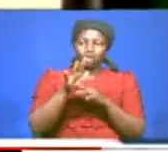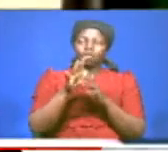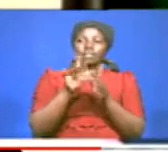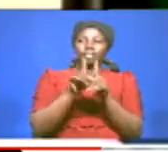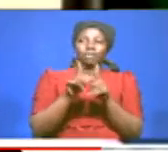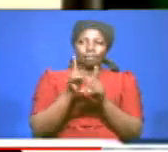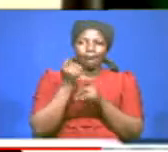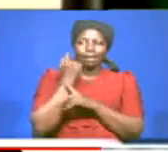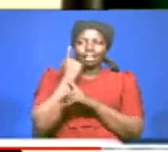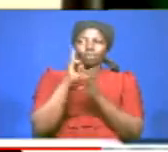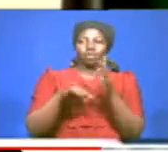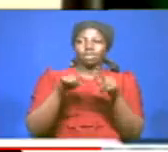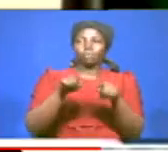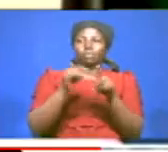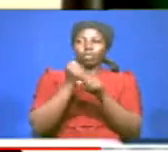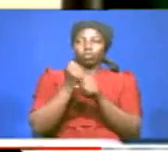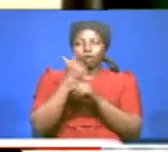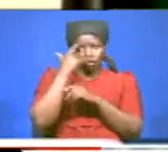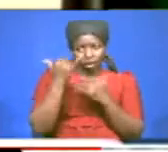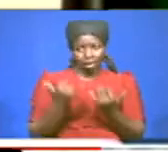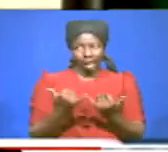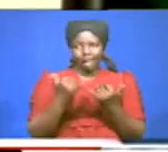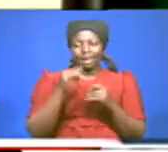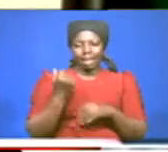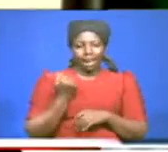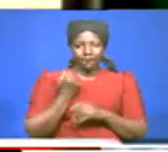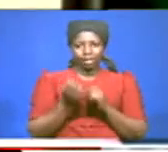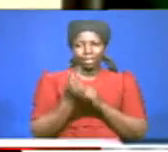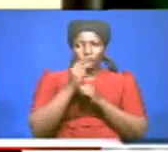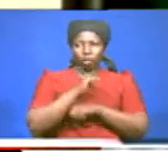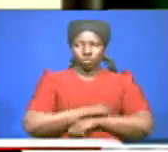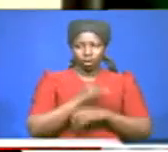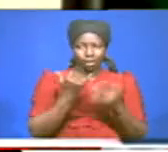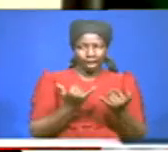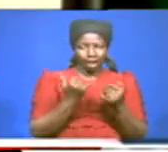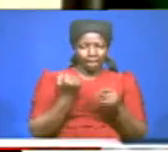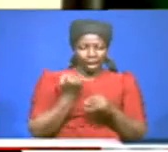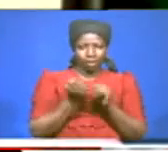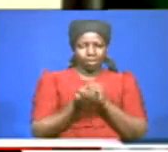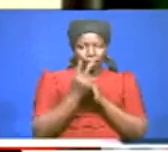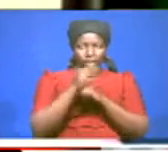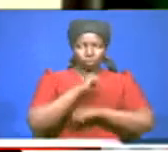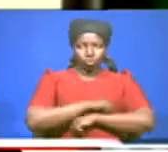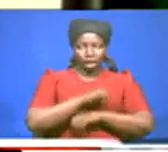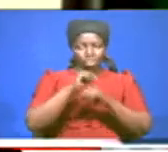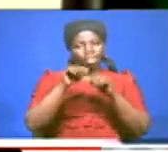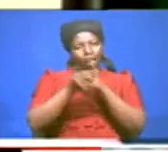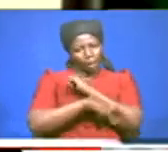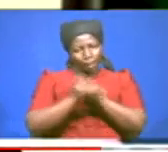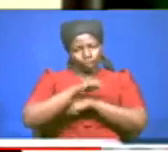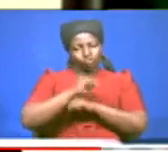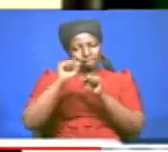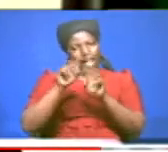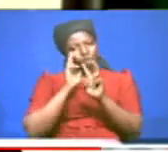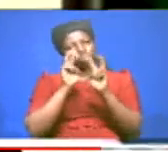doing. For the young girls in secondary schools, the young girl in primary schools, they too can watch her and see